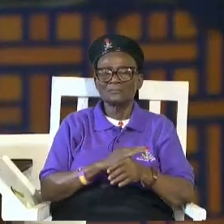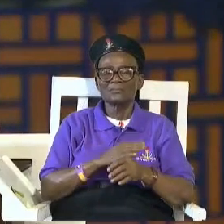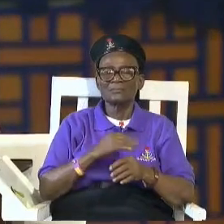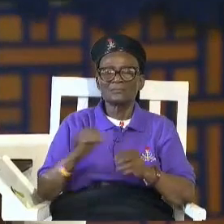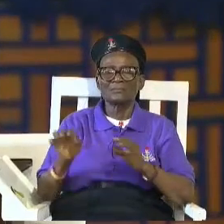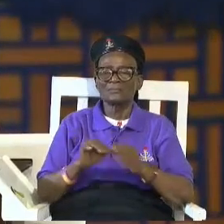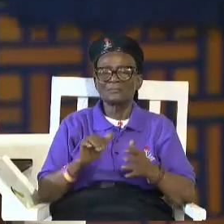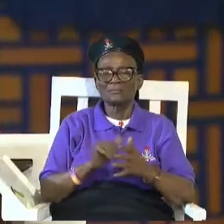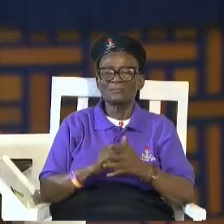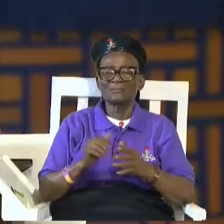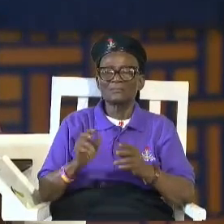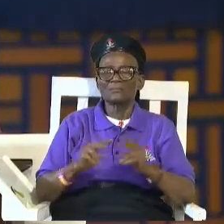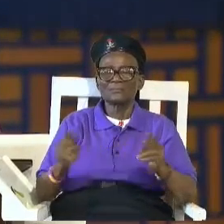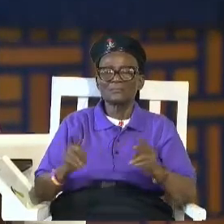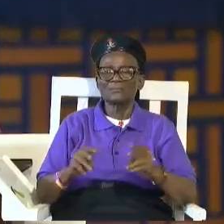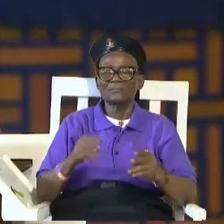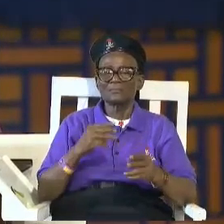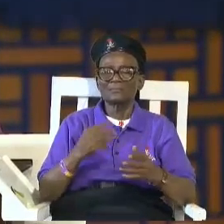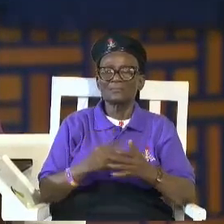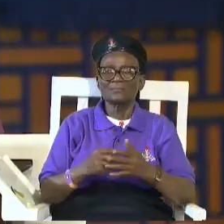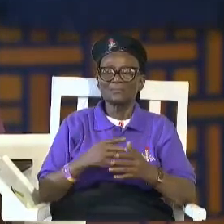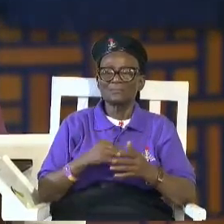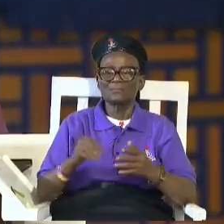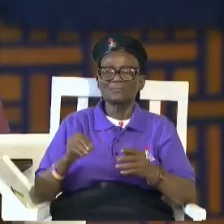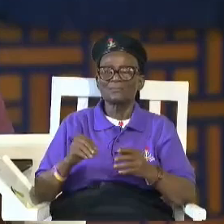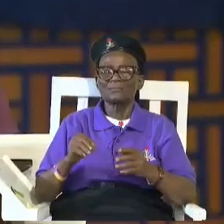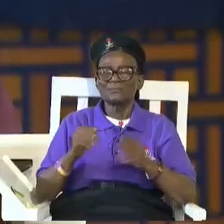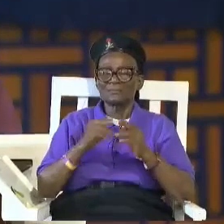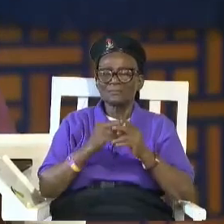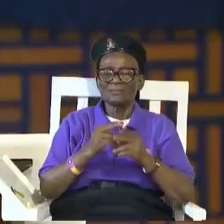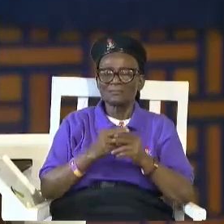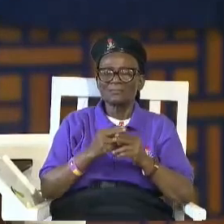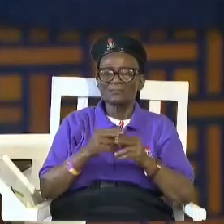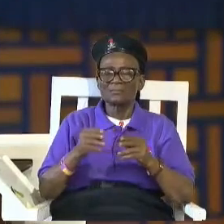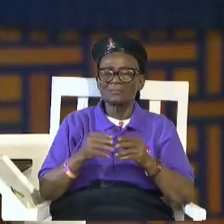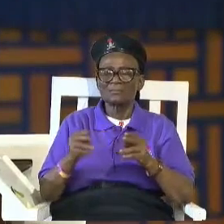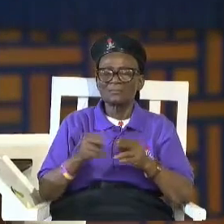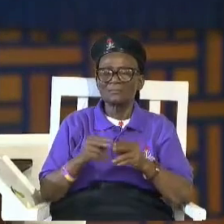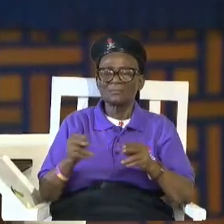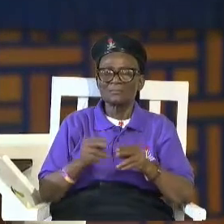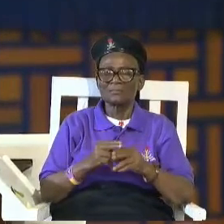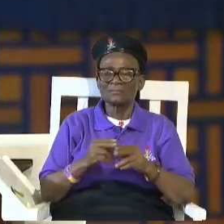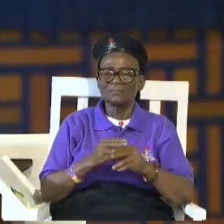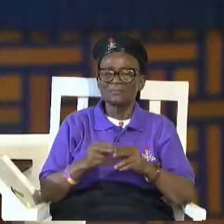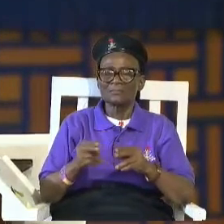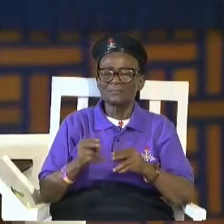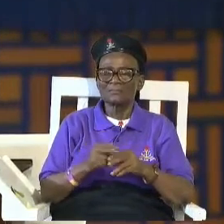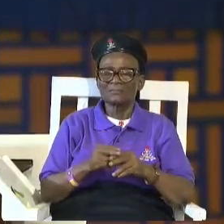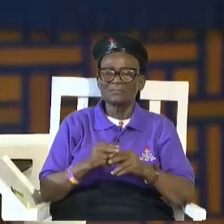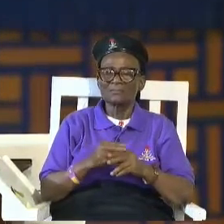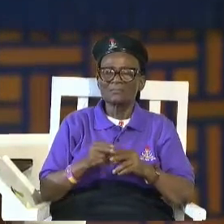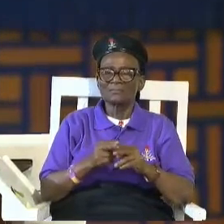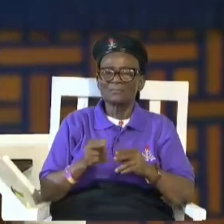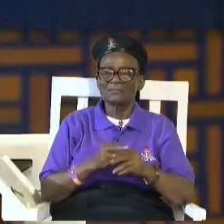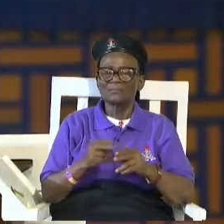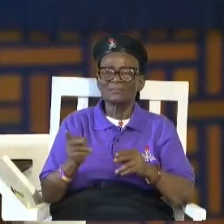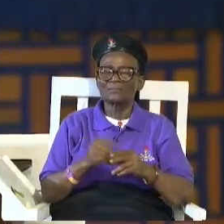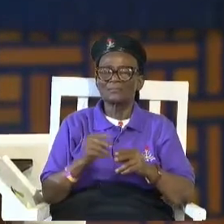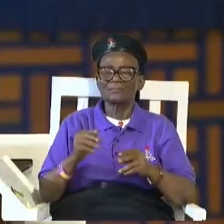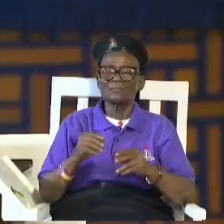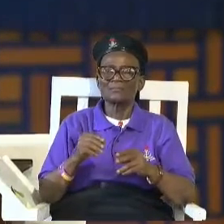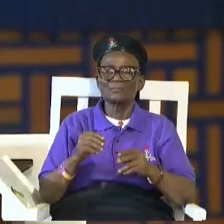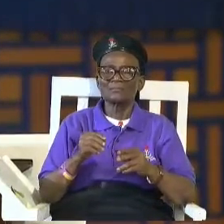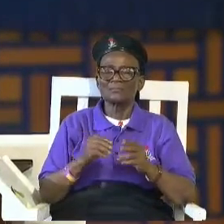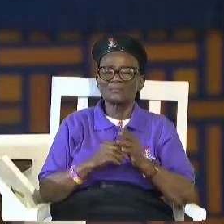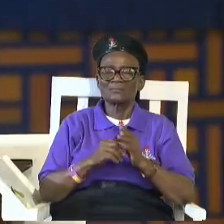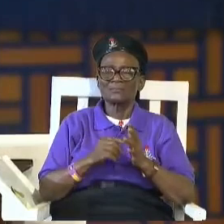And as soon as they have attended to you, then you can go back to your seat. In the meantime, I think the band can